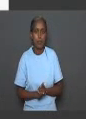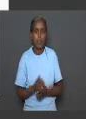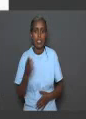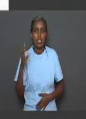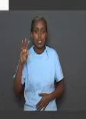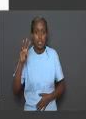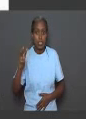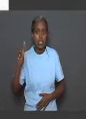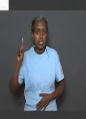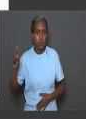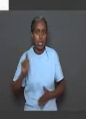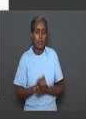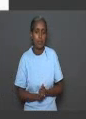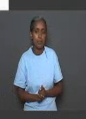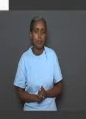61.